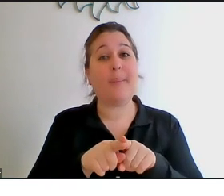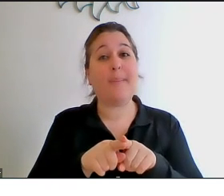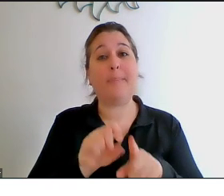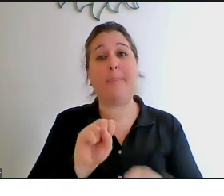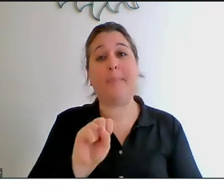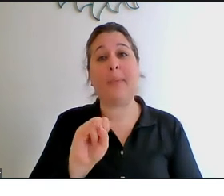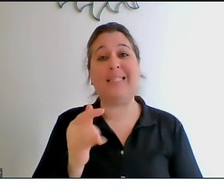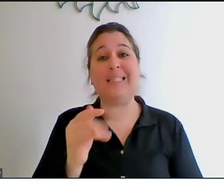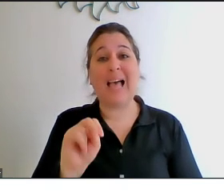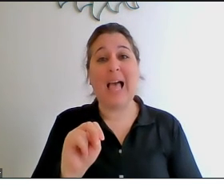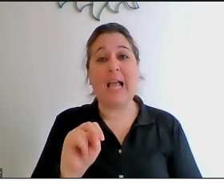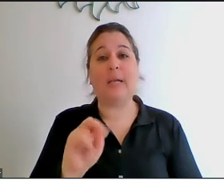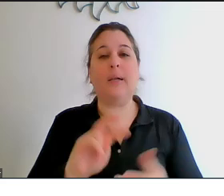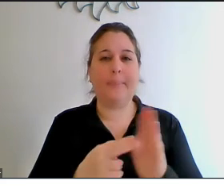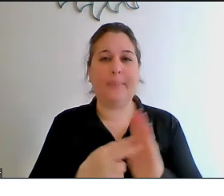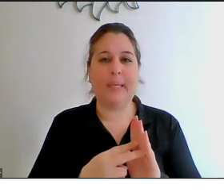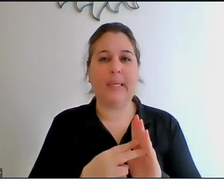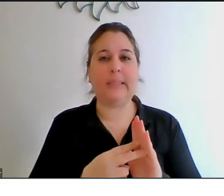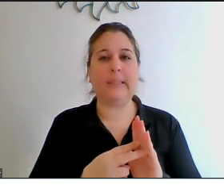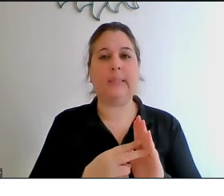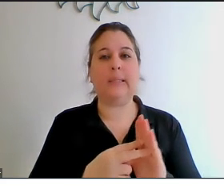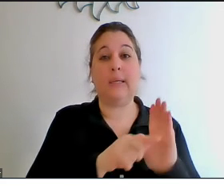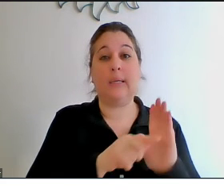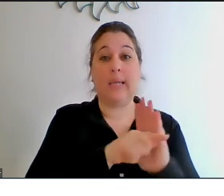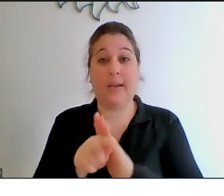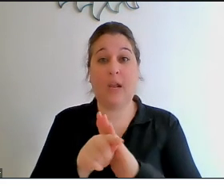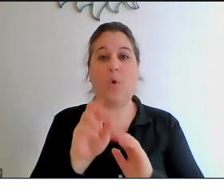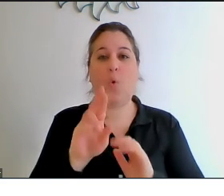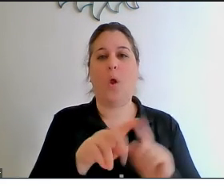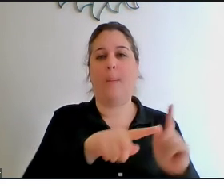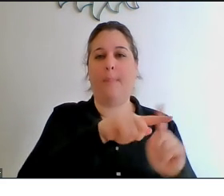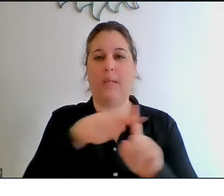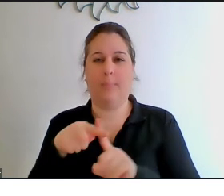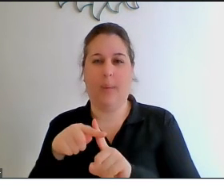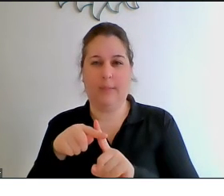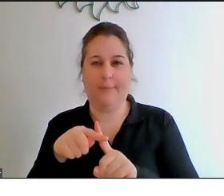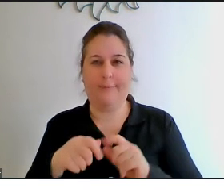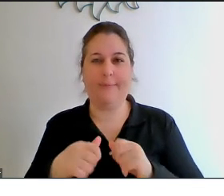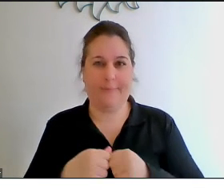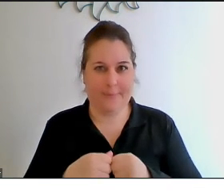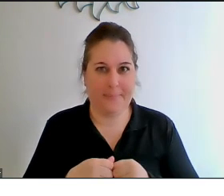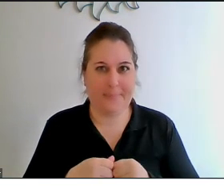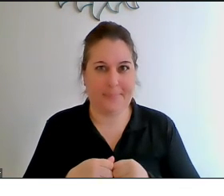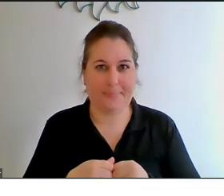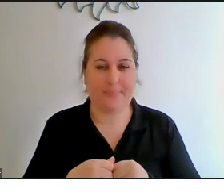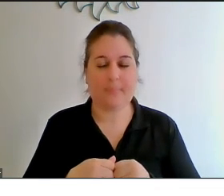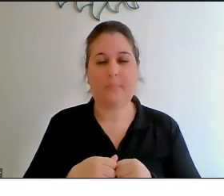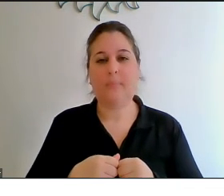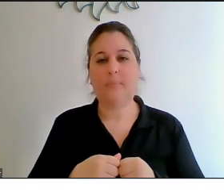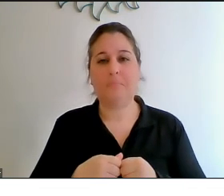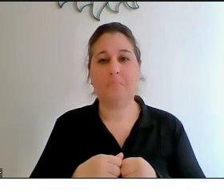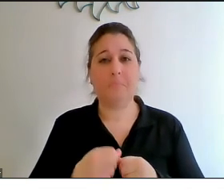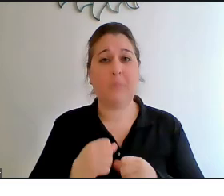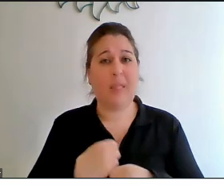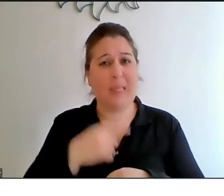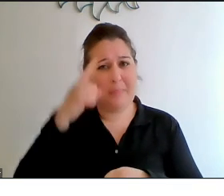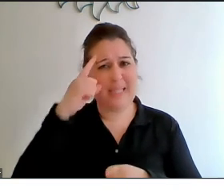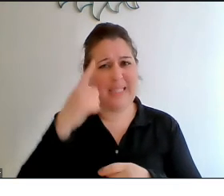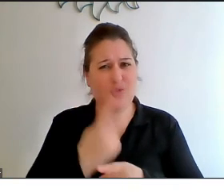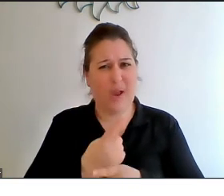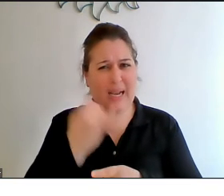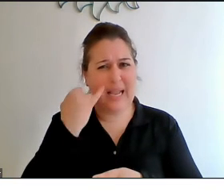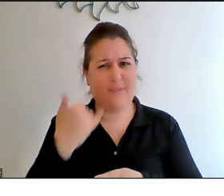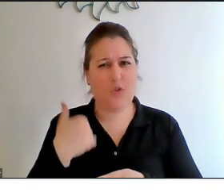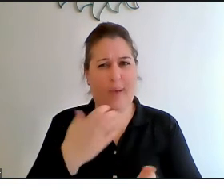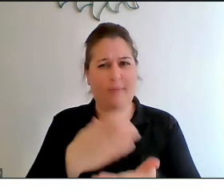keep. Okay, what that means is I'm going to add these numbers and I'm going to keep the sign that was there. Makes sense if I have a jar,